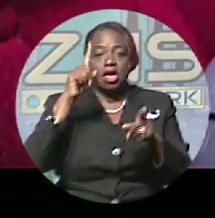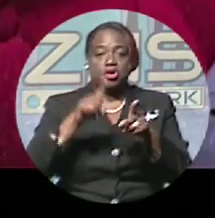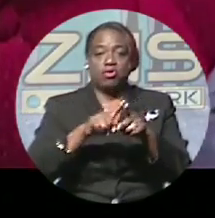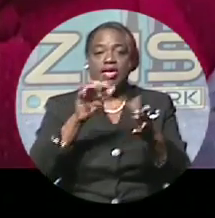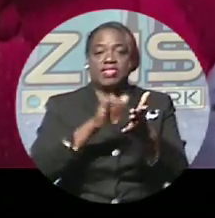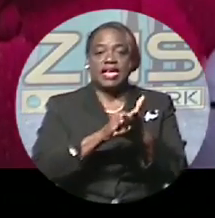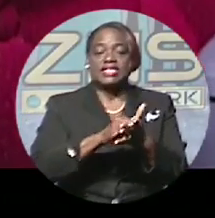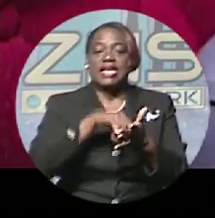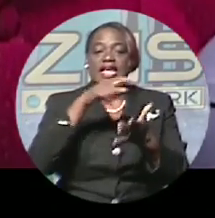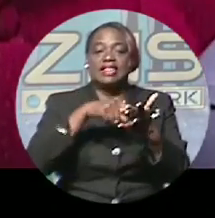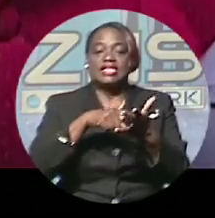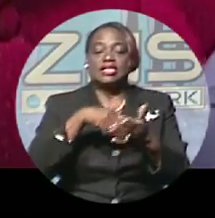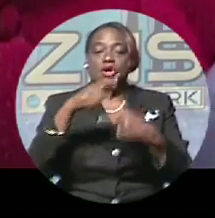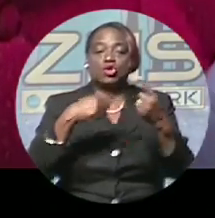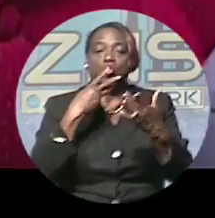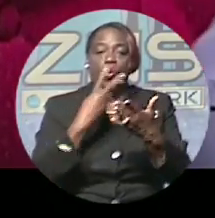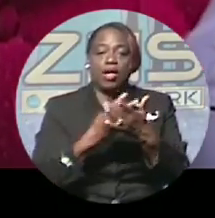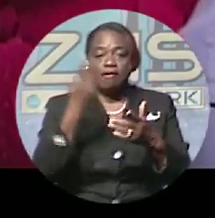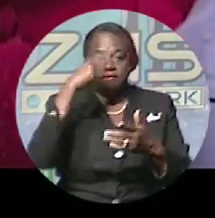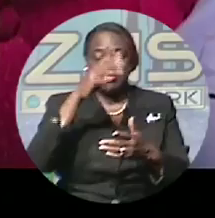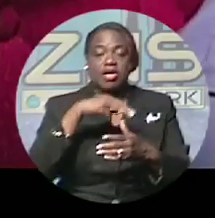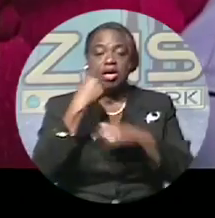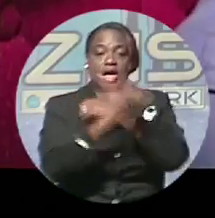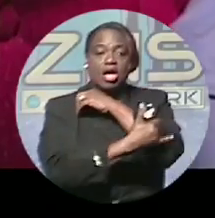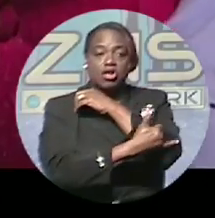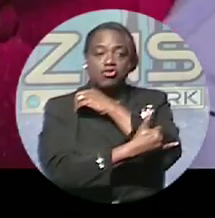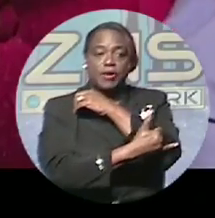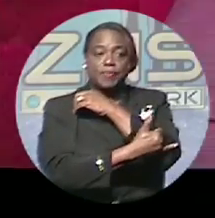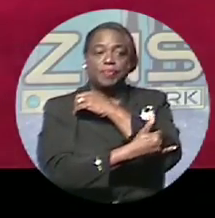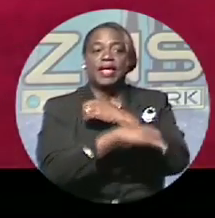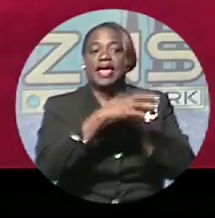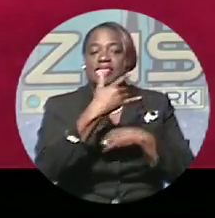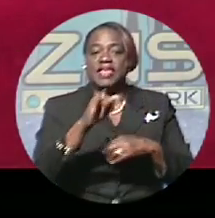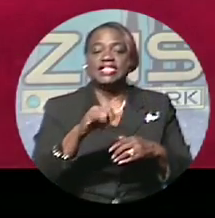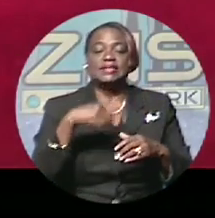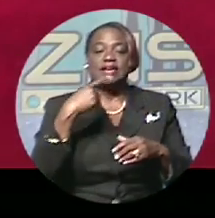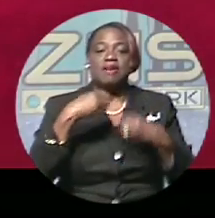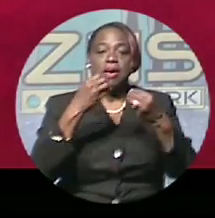for the country. Meantime, senators also use the occasion to extend best